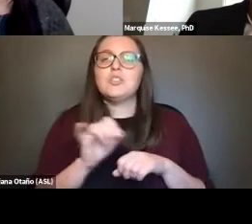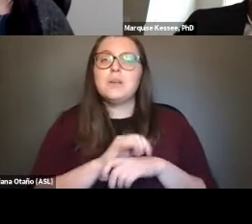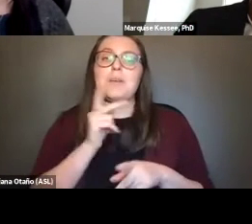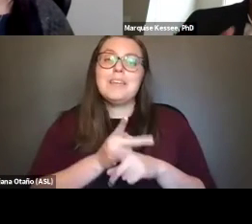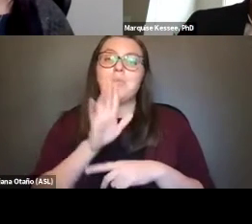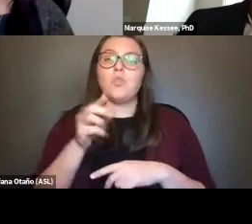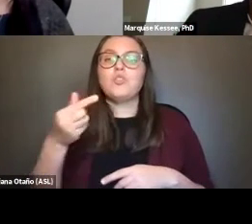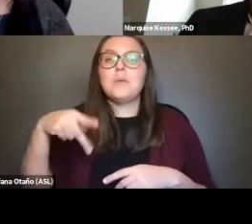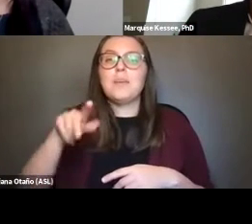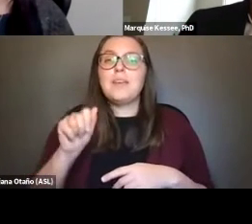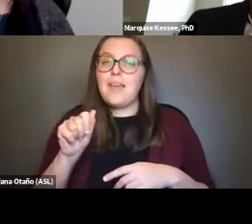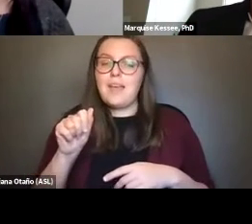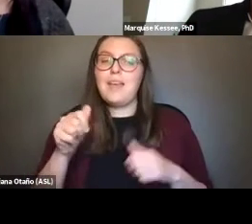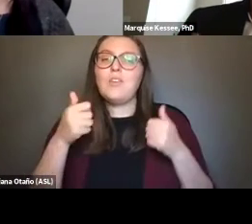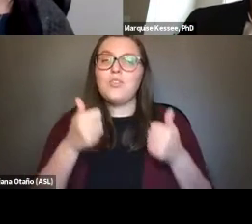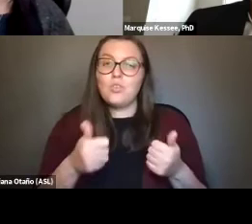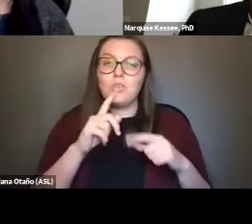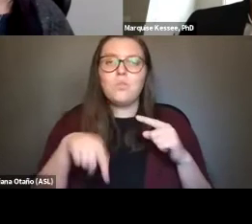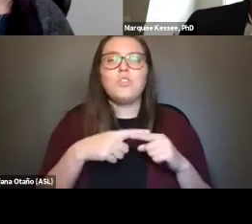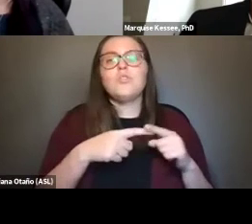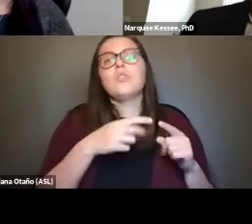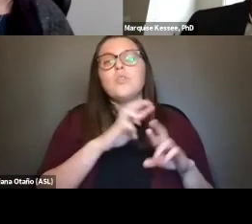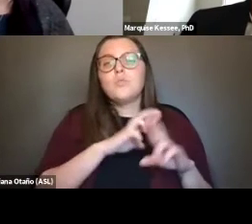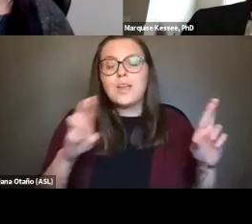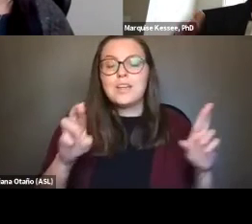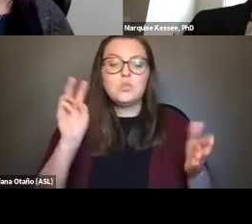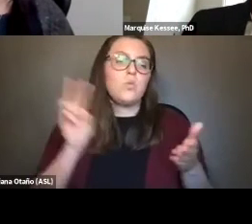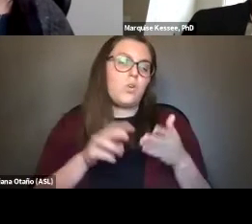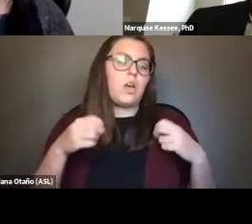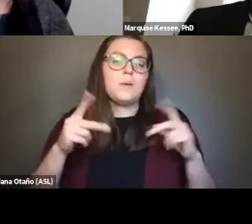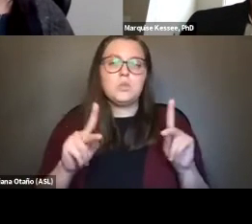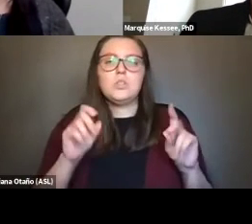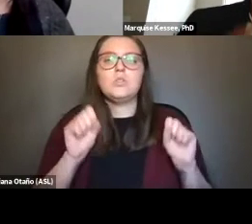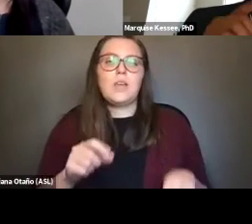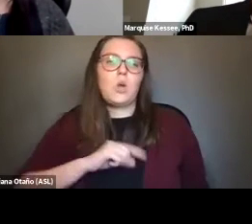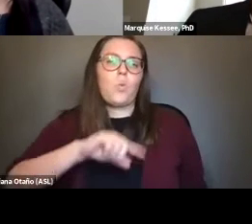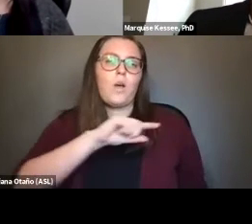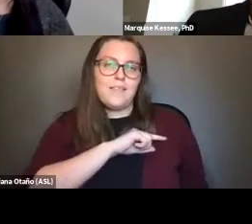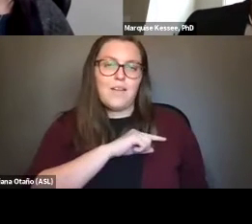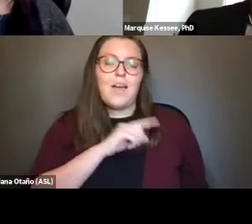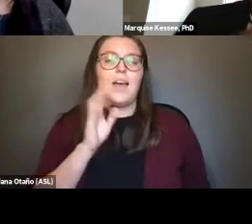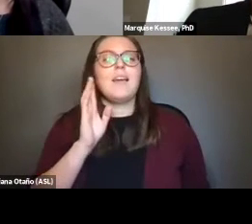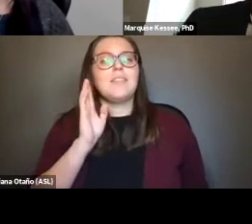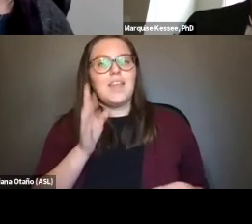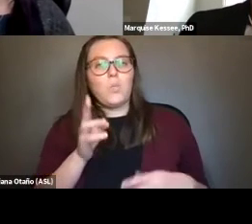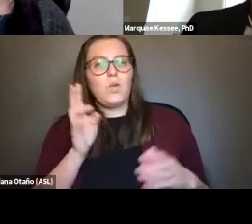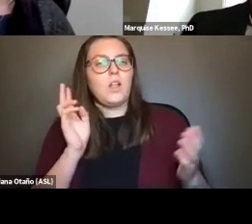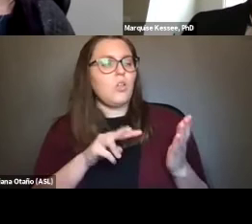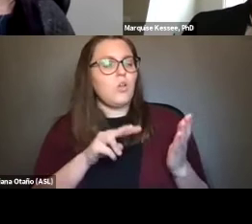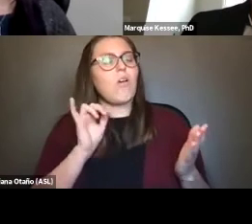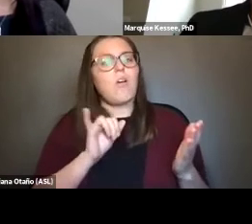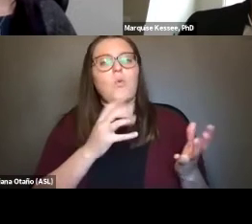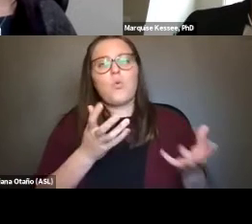whole so that when you are ready to look at those opportunities, then you will qualify and they'll look at you and want what you have to